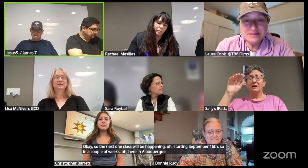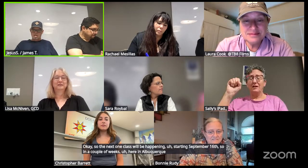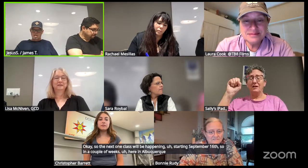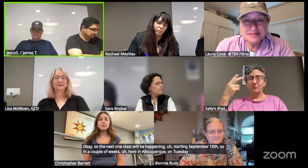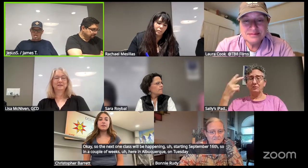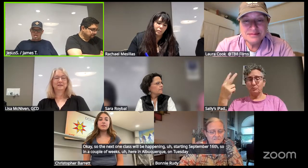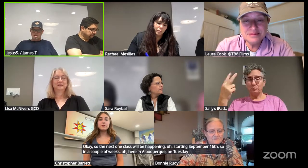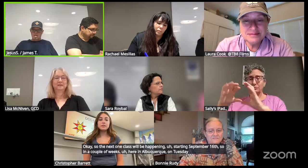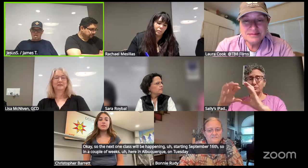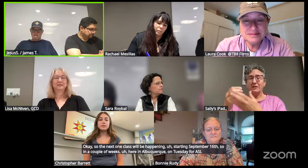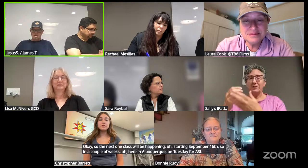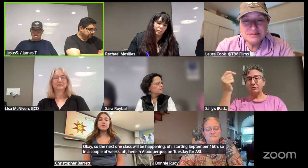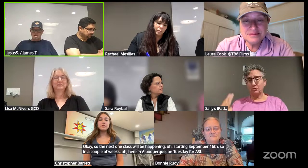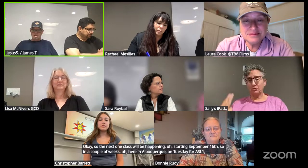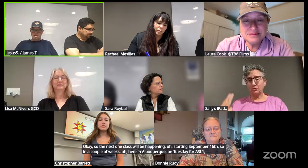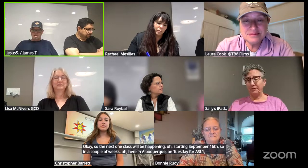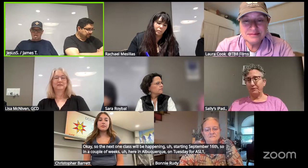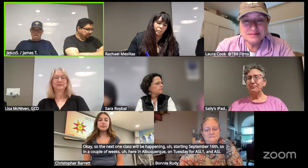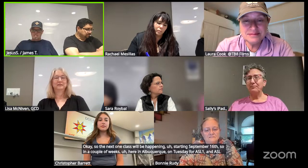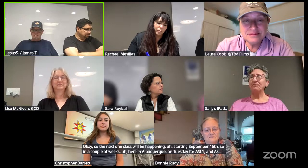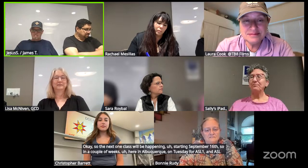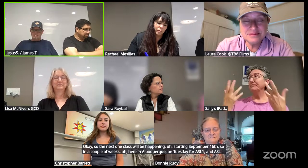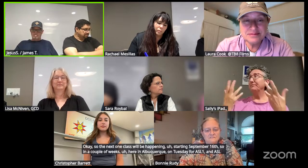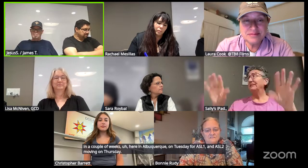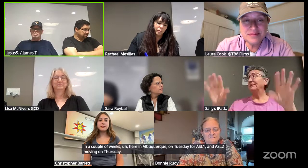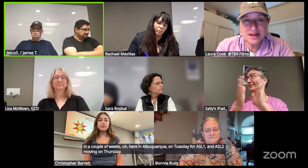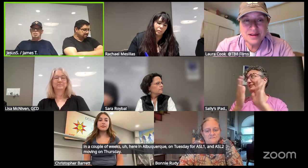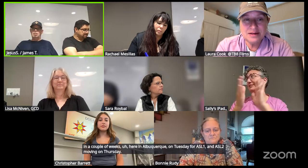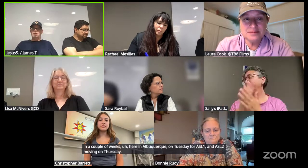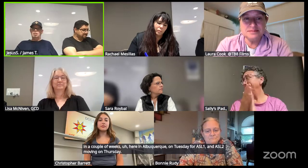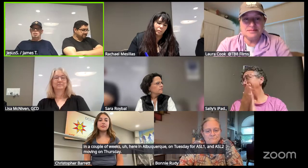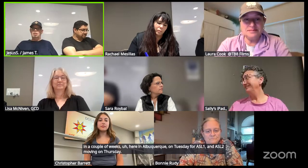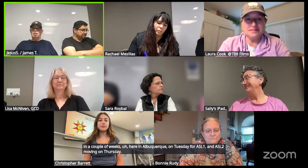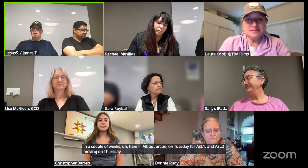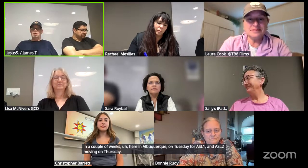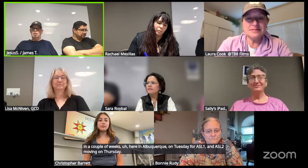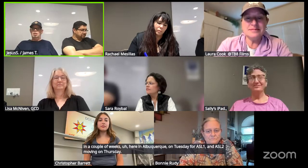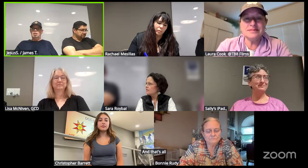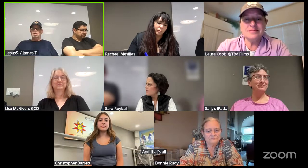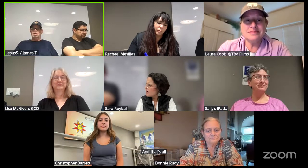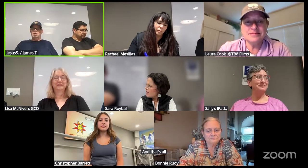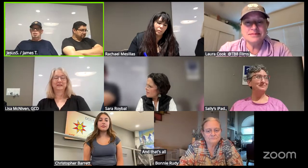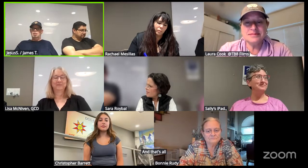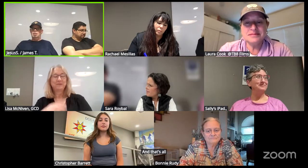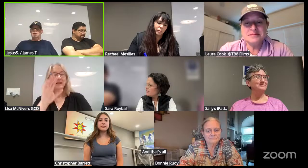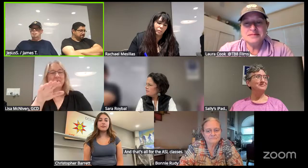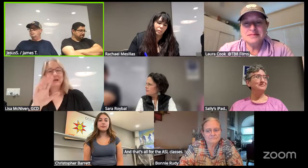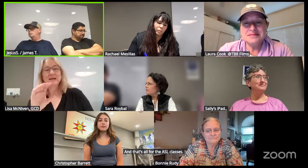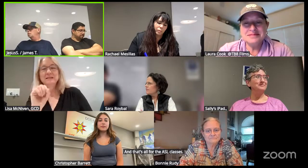ASL 1 and ASL 2 will be on Thursdays. And that's all for the ASL classes.